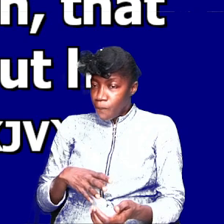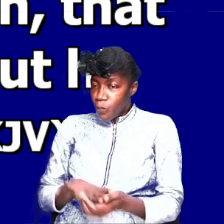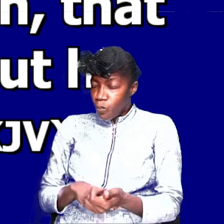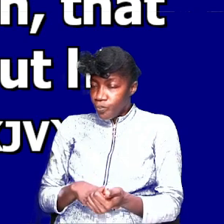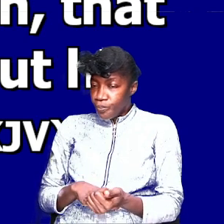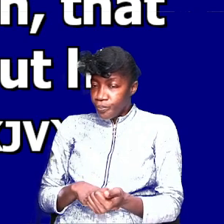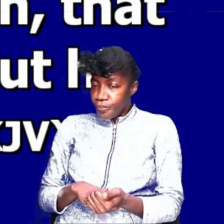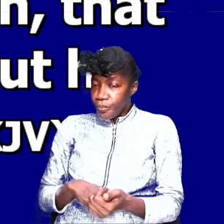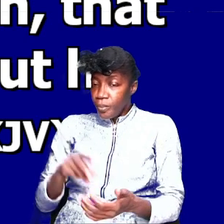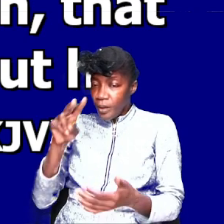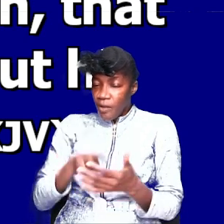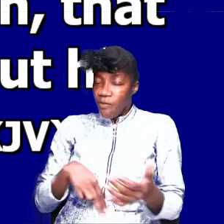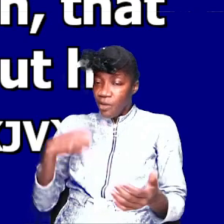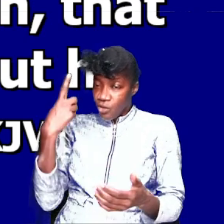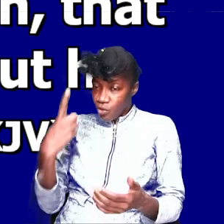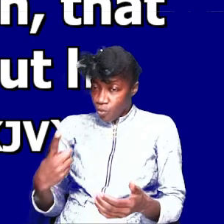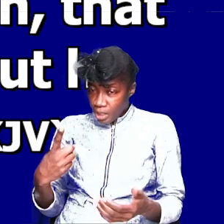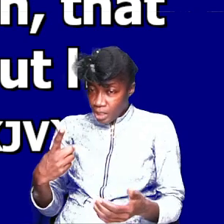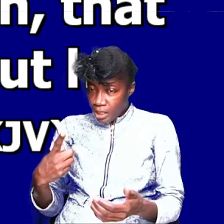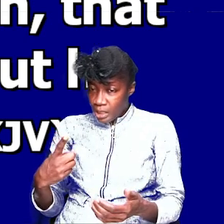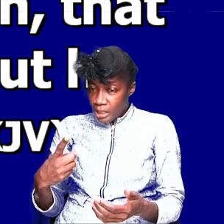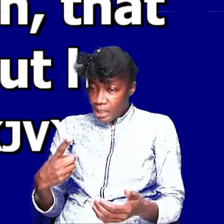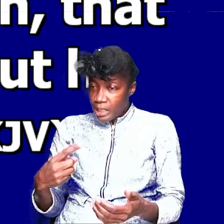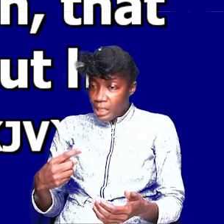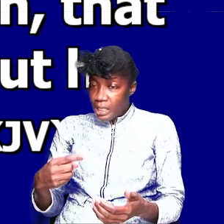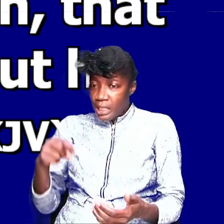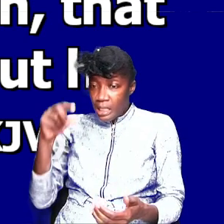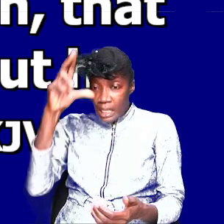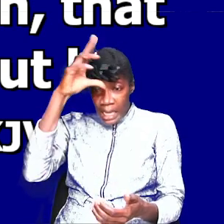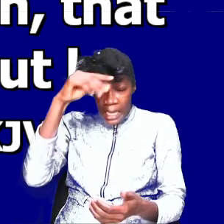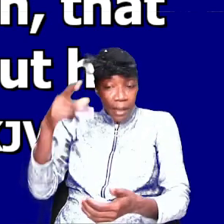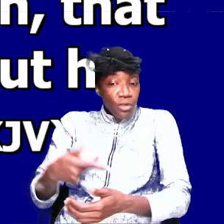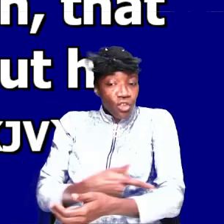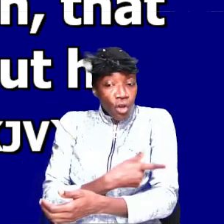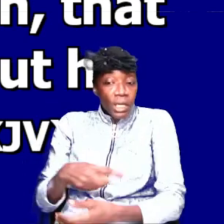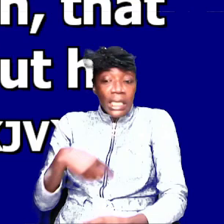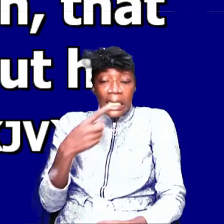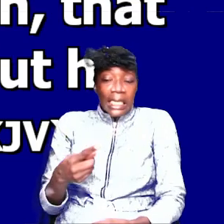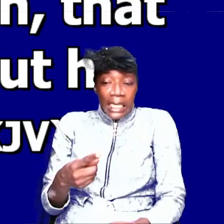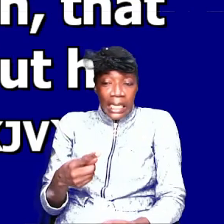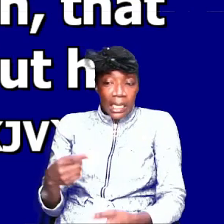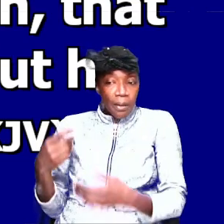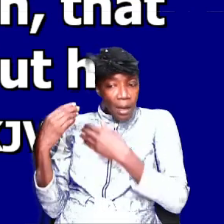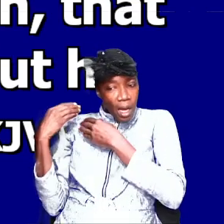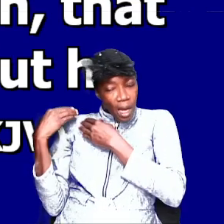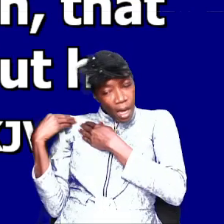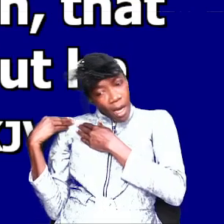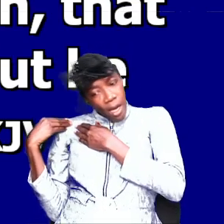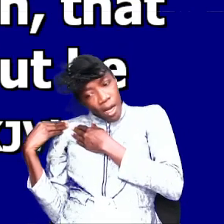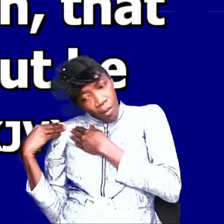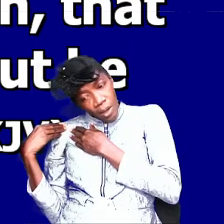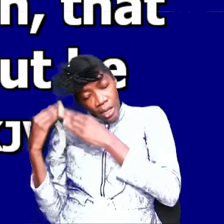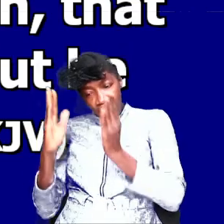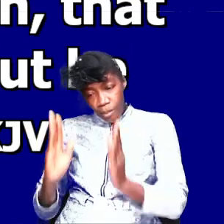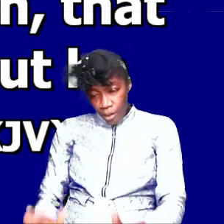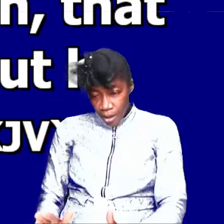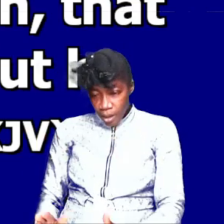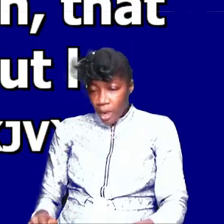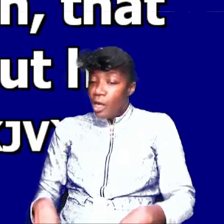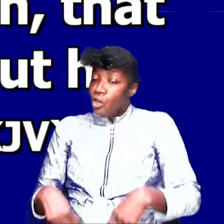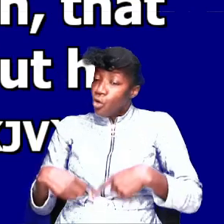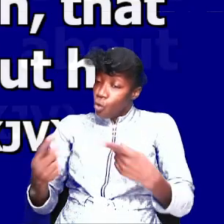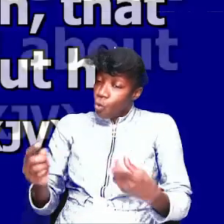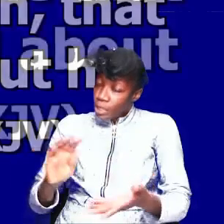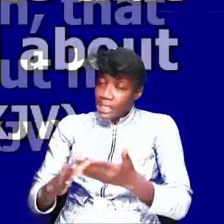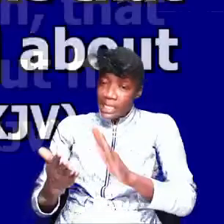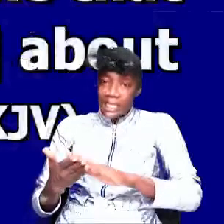us, Jonathan suggested to his armor bearer for them to go into the garrison of the